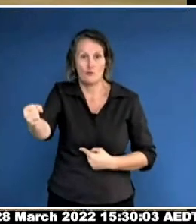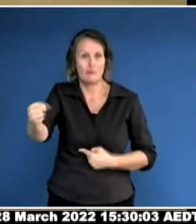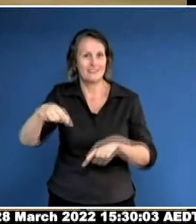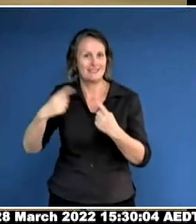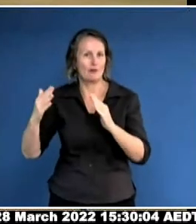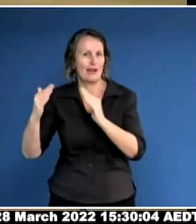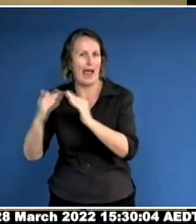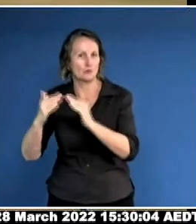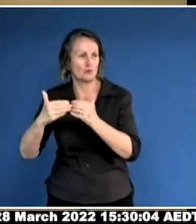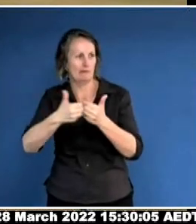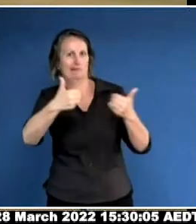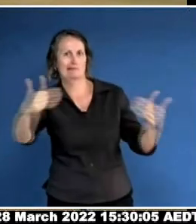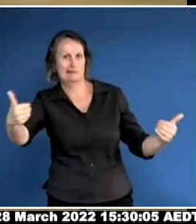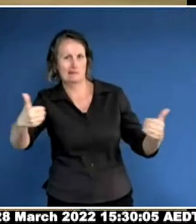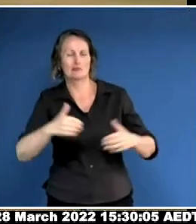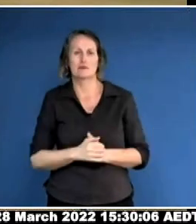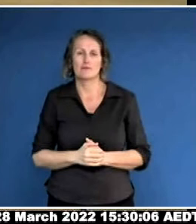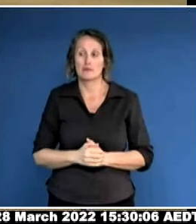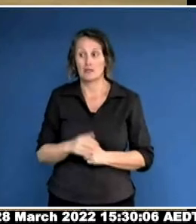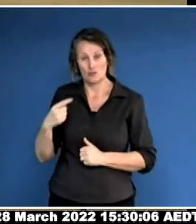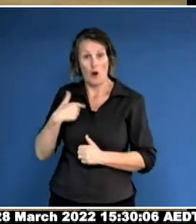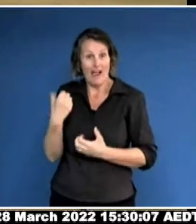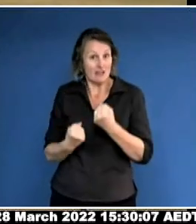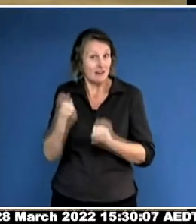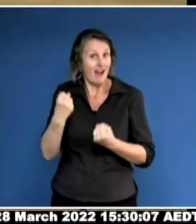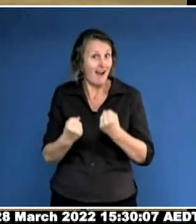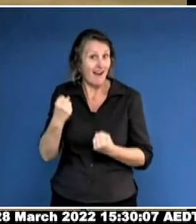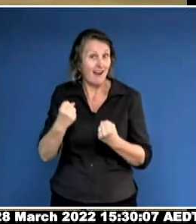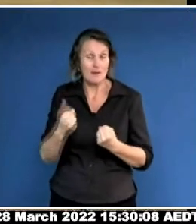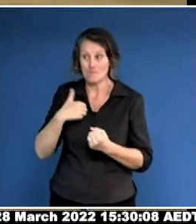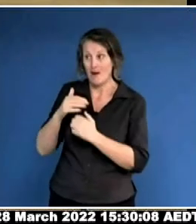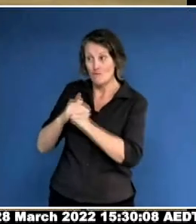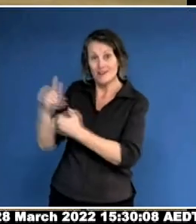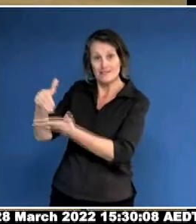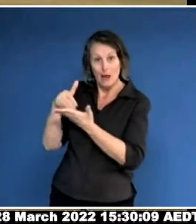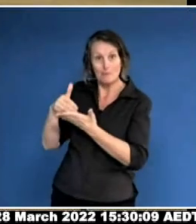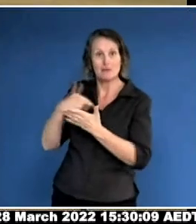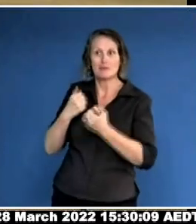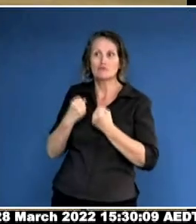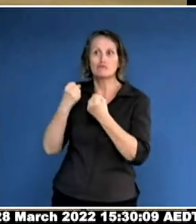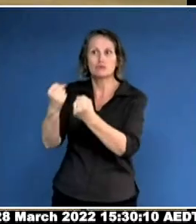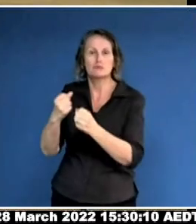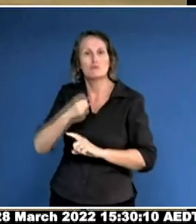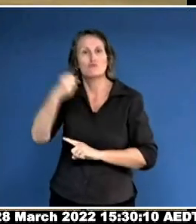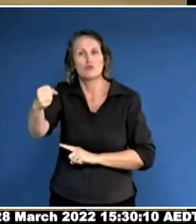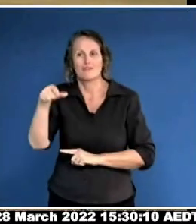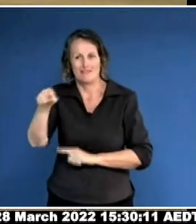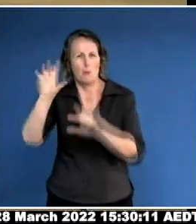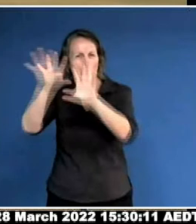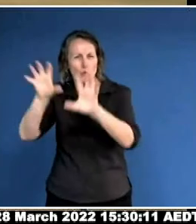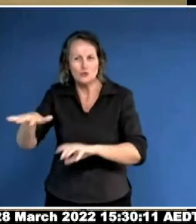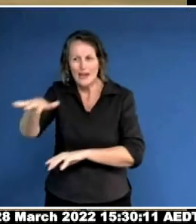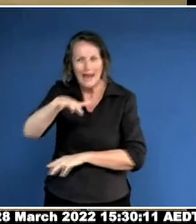at the time, and my friends helped me to move out bush. I stayed in a one-roomed hut with no running water